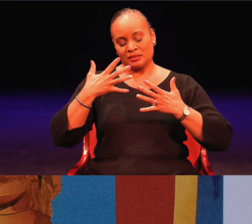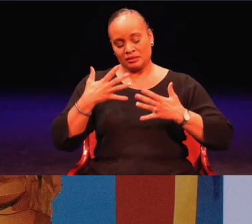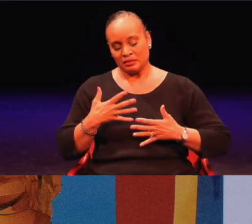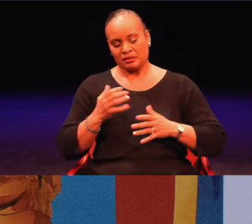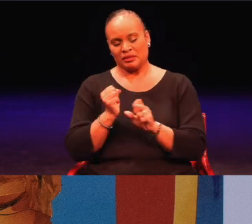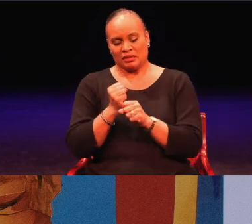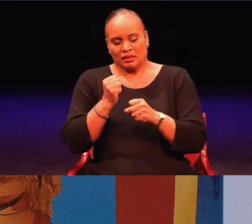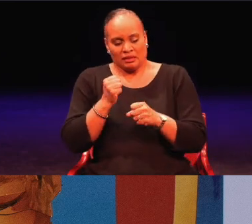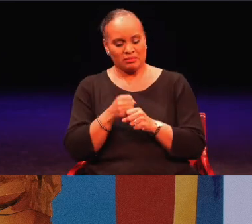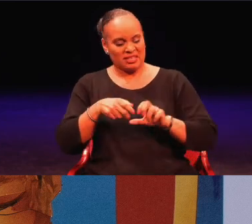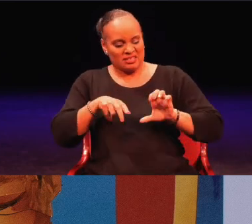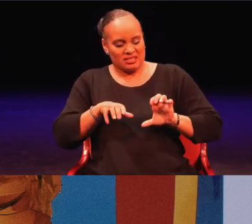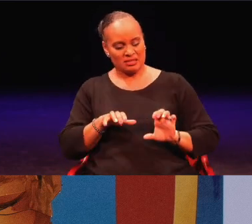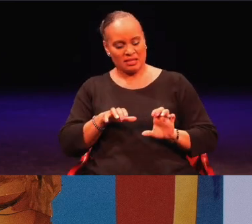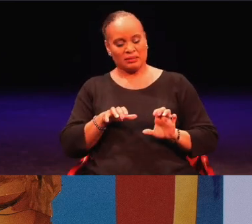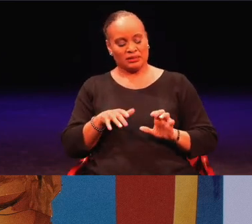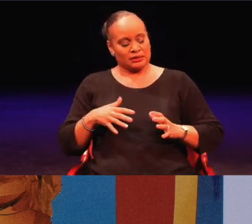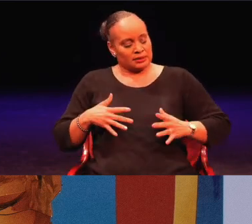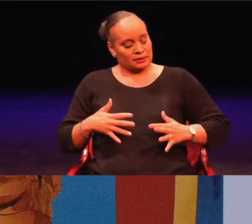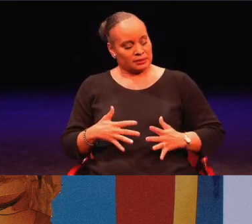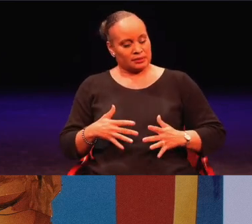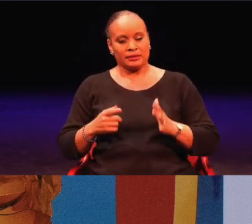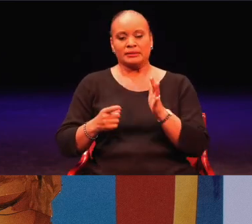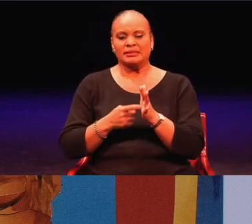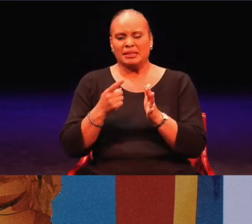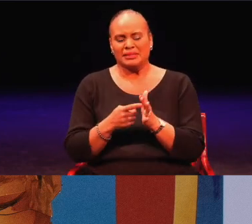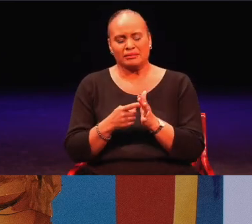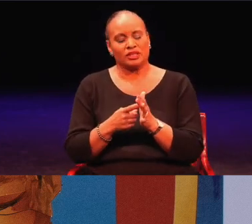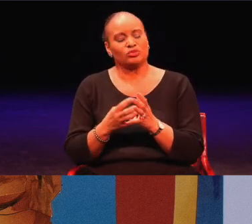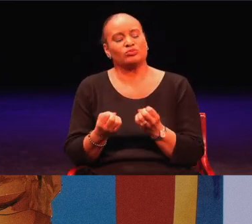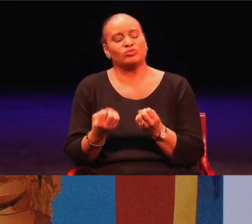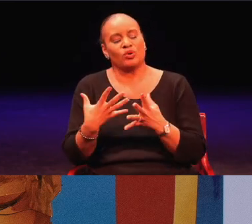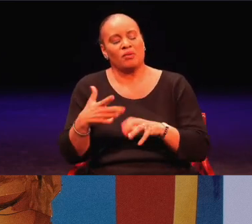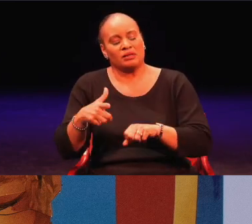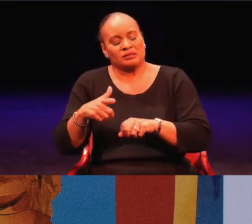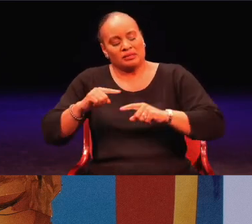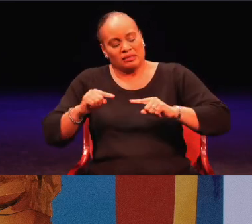Sometimes there are endless depths of pain singing acapella on the street corners.